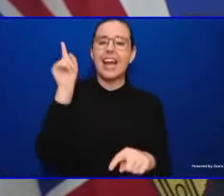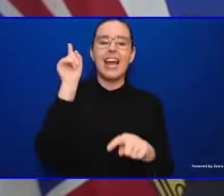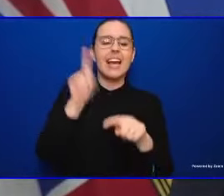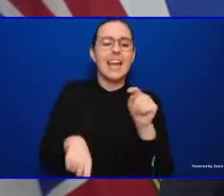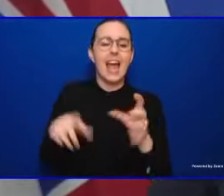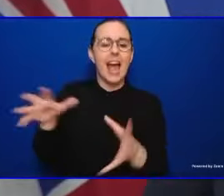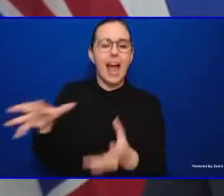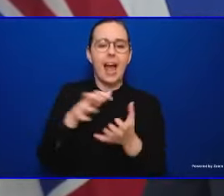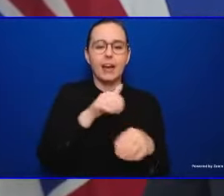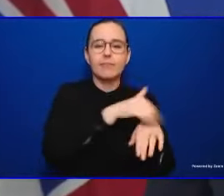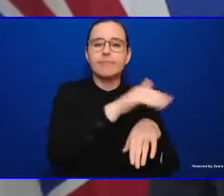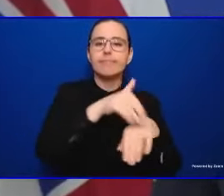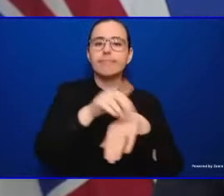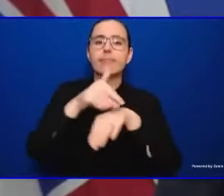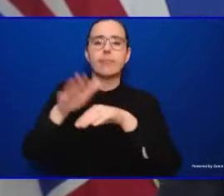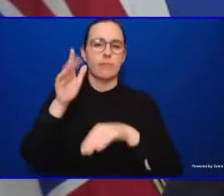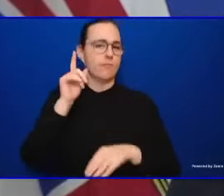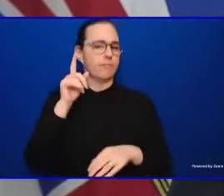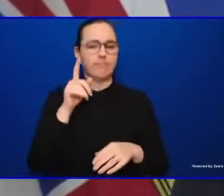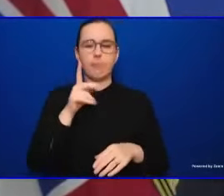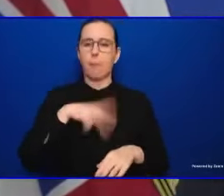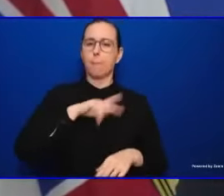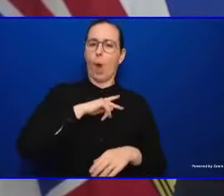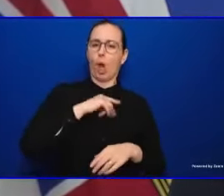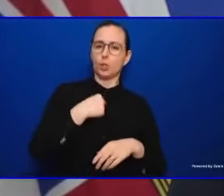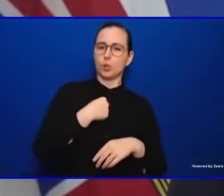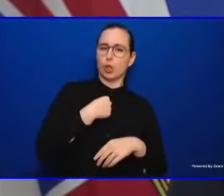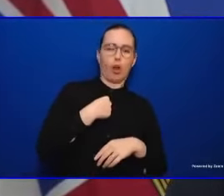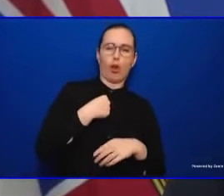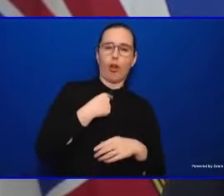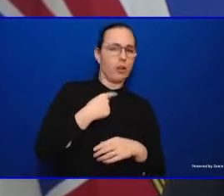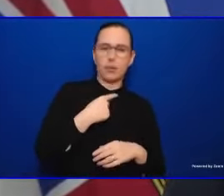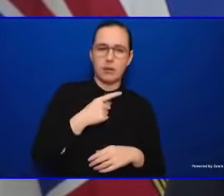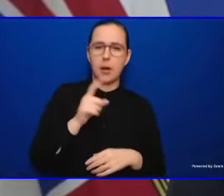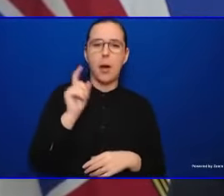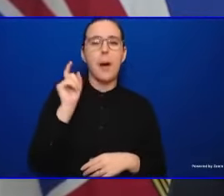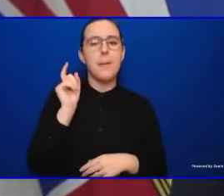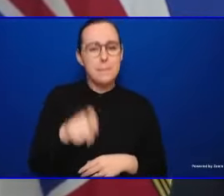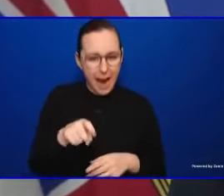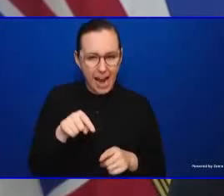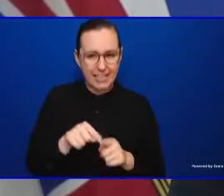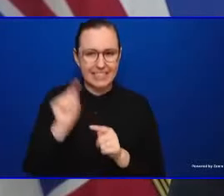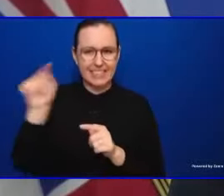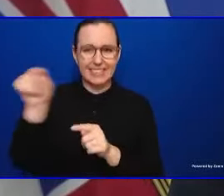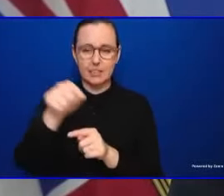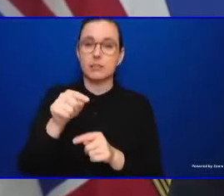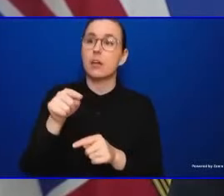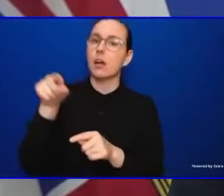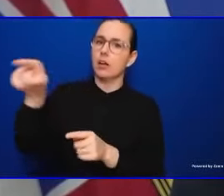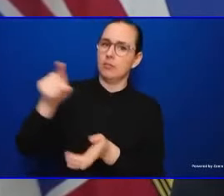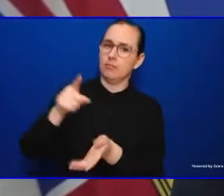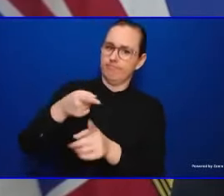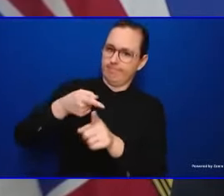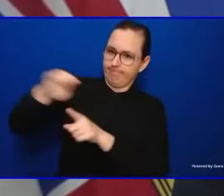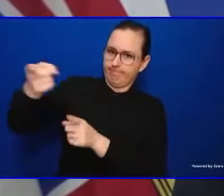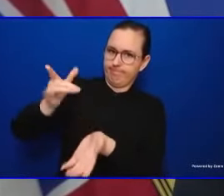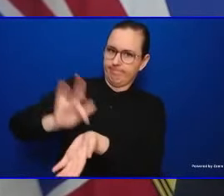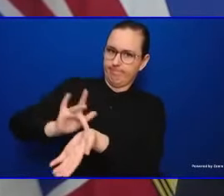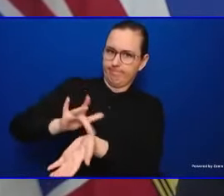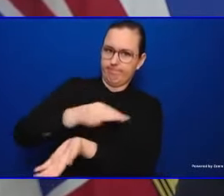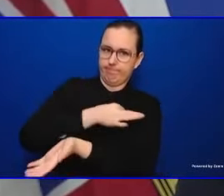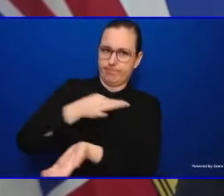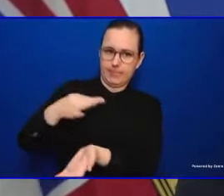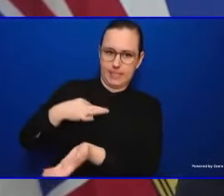them, will continue to be used by medical health officers in appropriate settings to manage clusters and outbreaks. That leaves